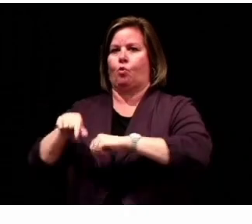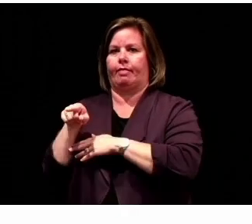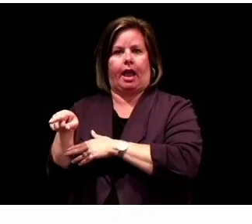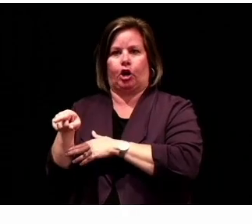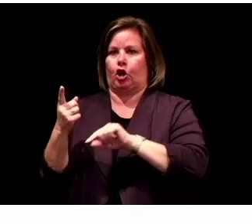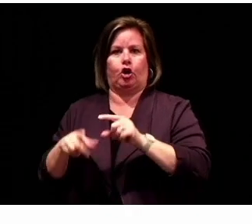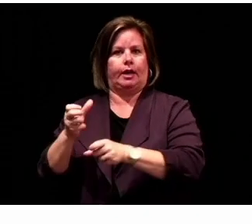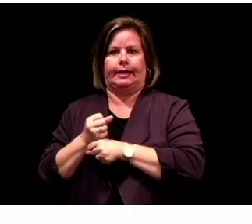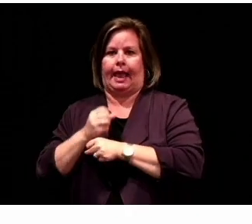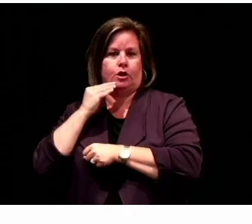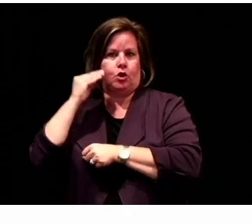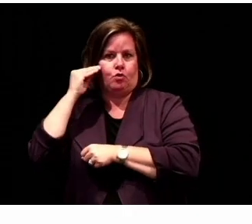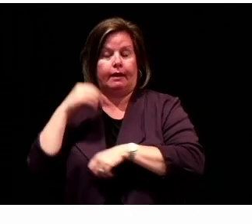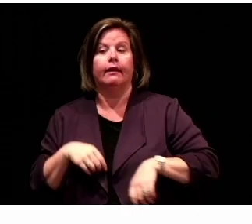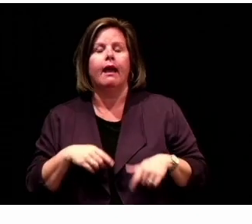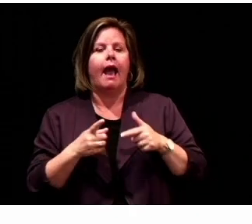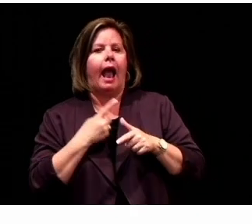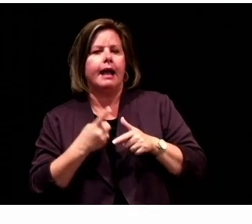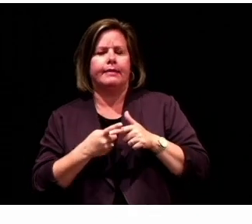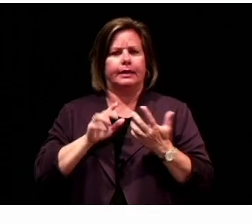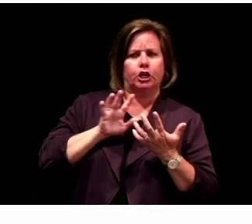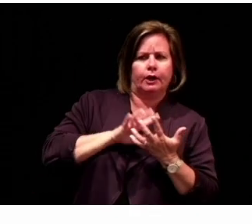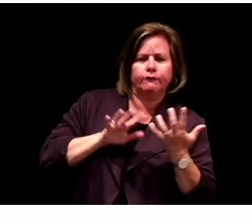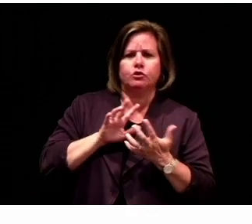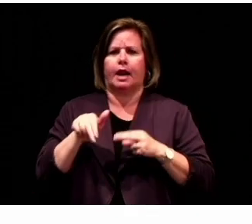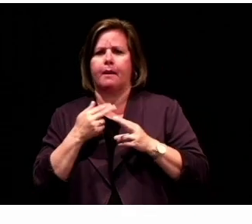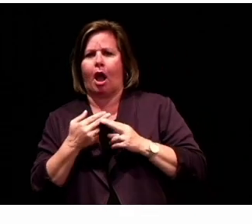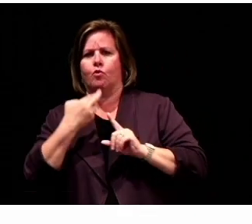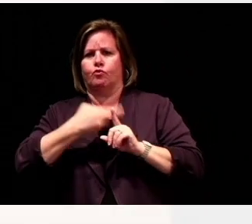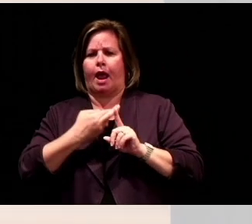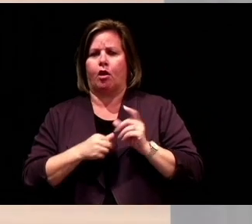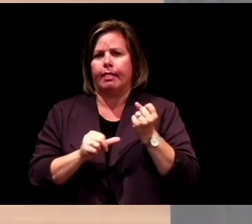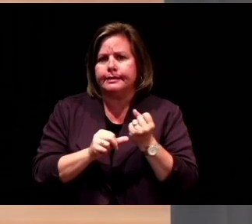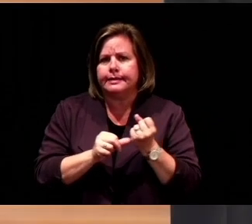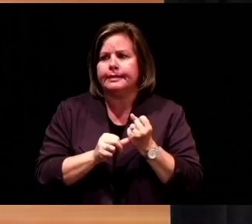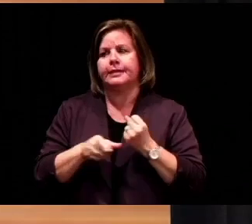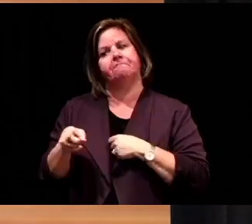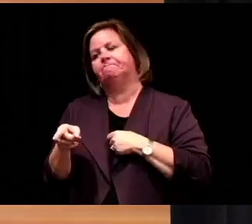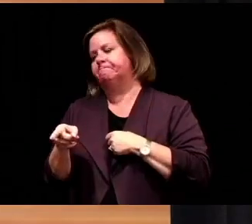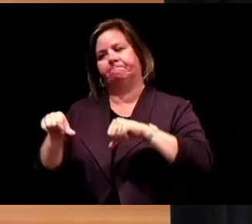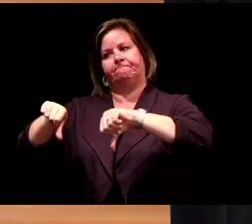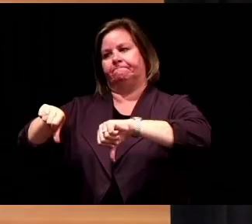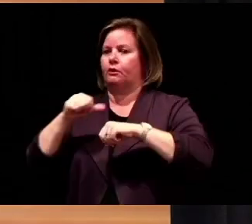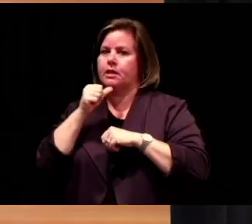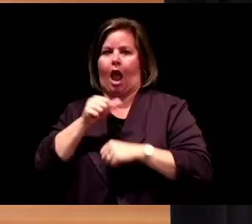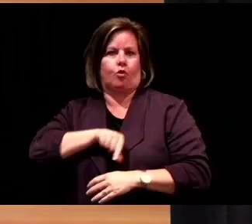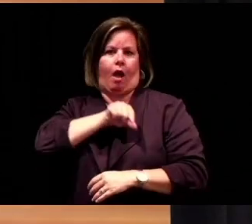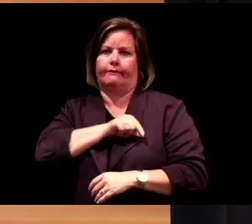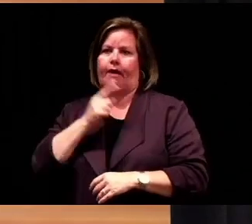black women and blacks generally. Again, buttress the statistics with reports and policy